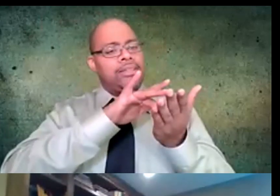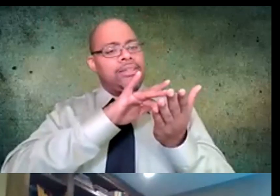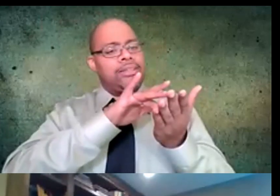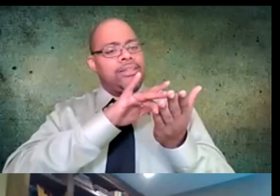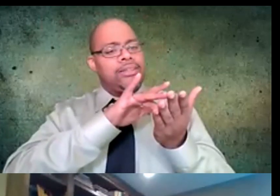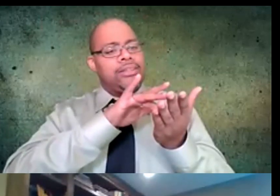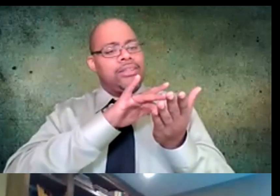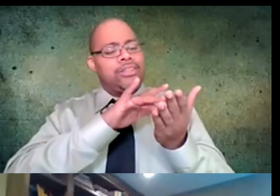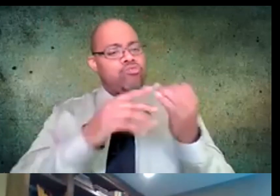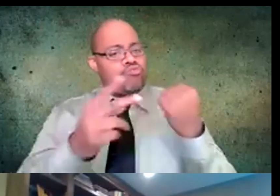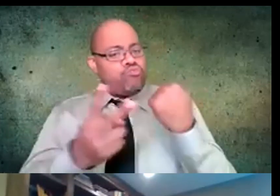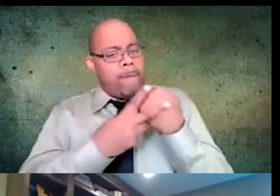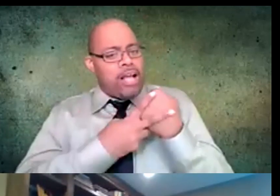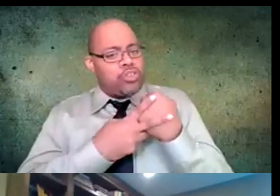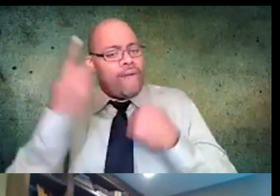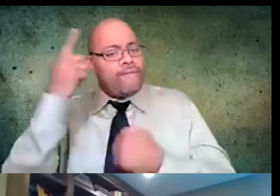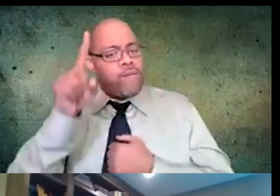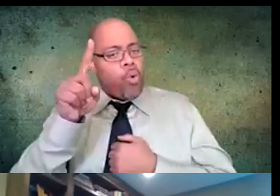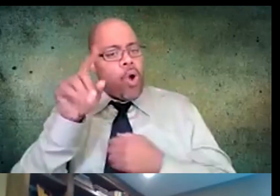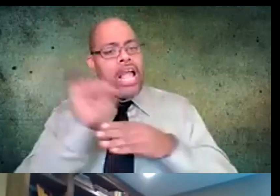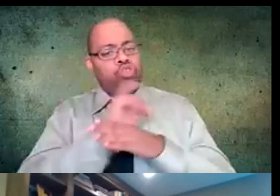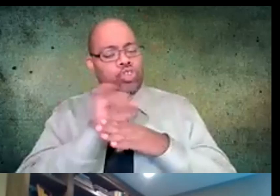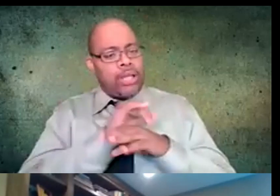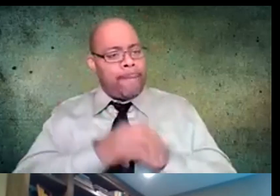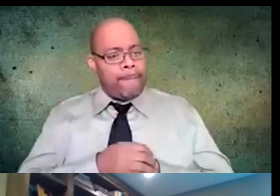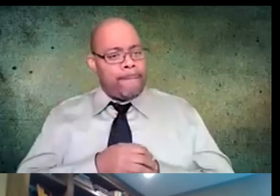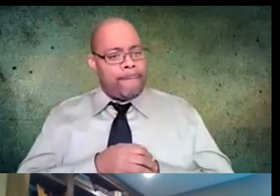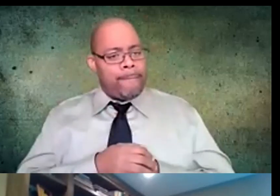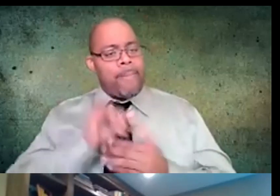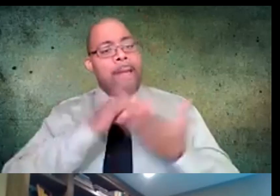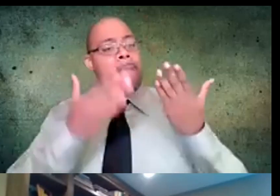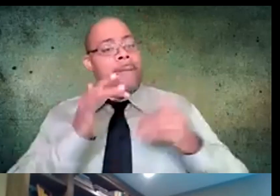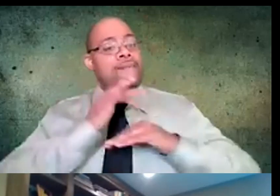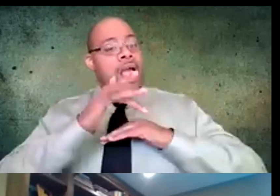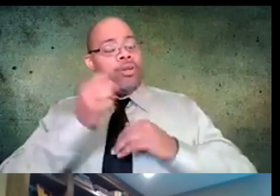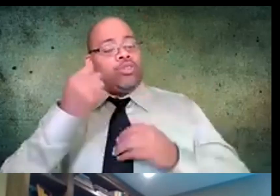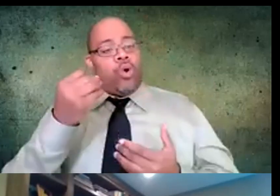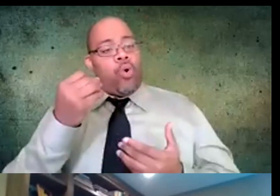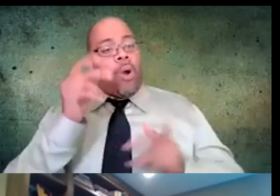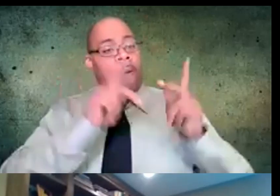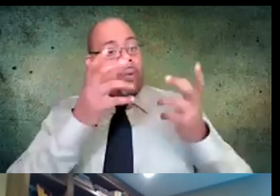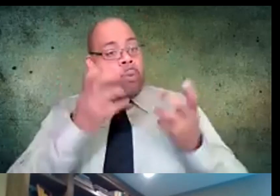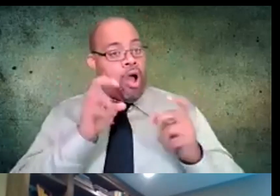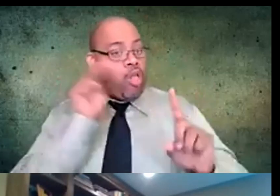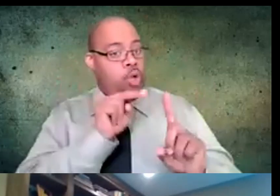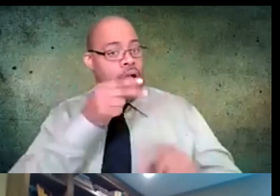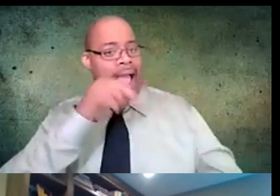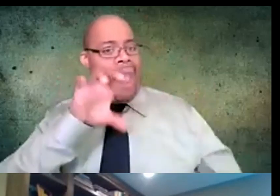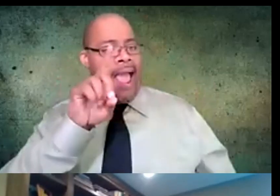of repository for internships that may be available. So if folks want to look at